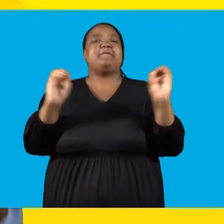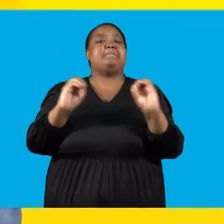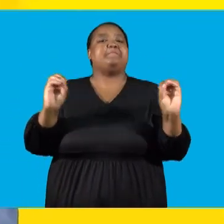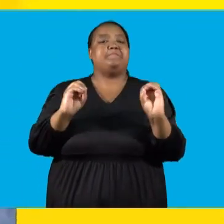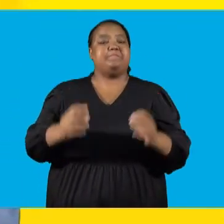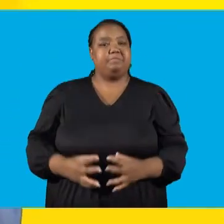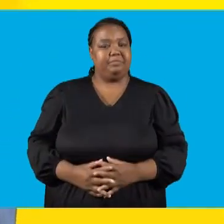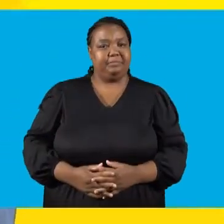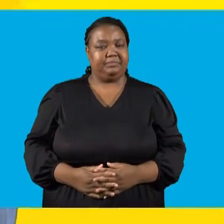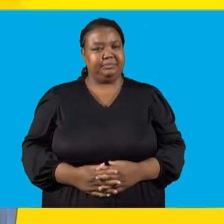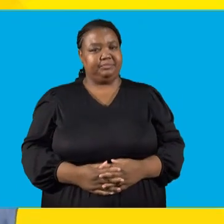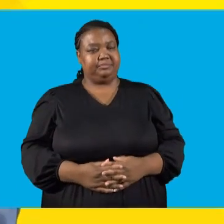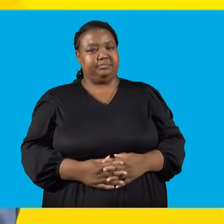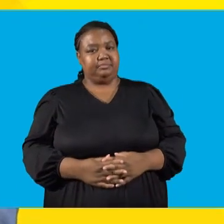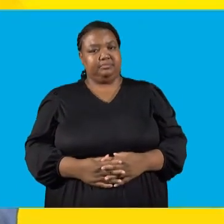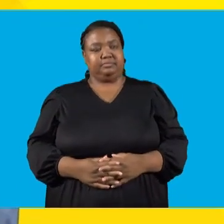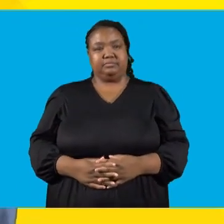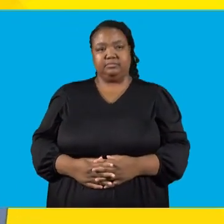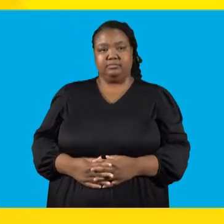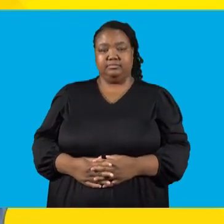is imperfect market.